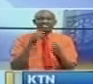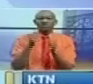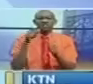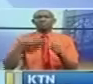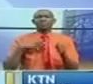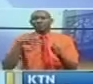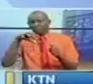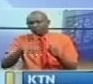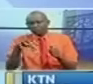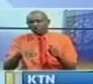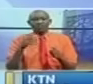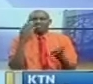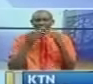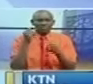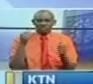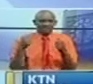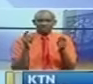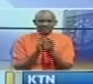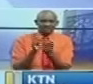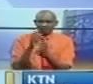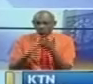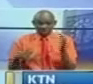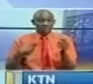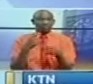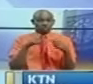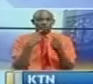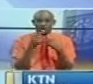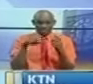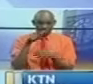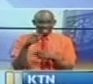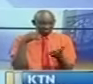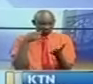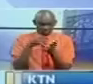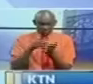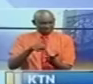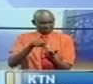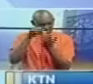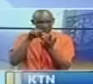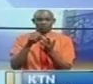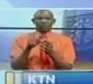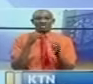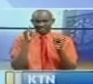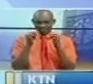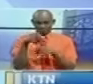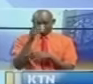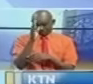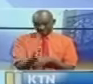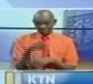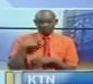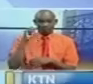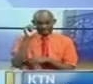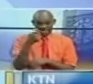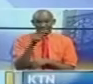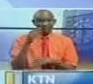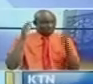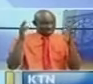little people in this country? We will be talking about that, as well as our exclusive interview with one such star from Kenya who's made